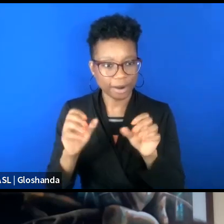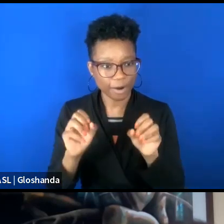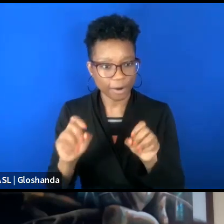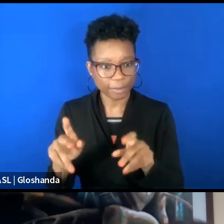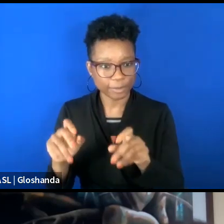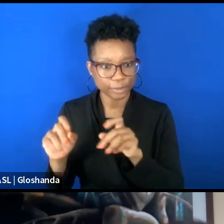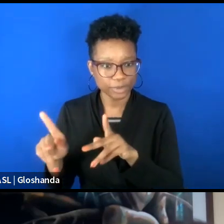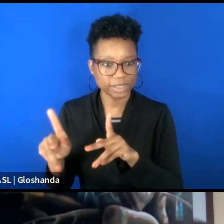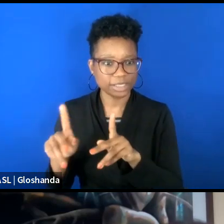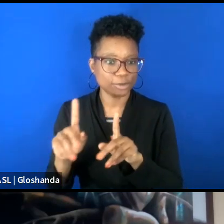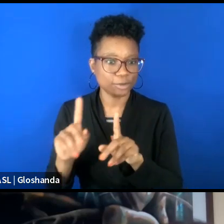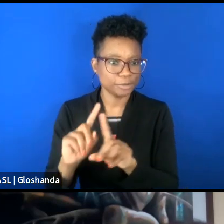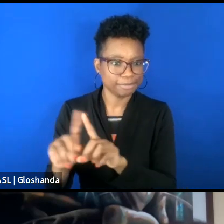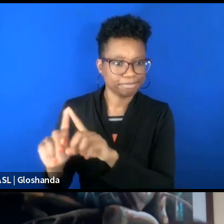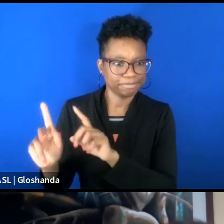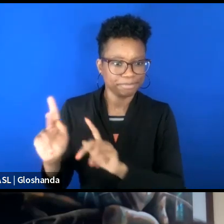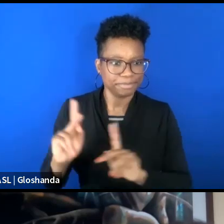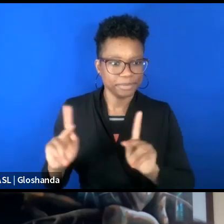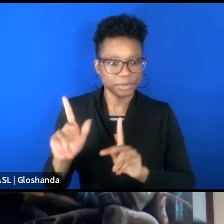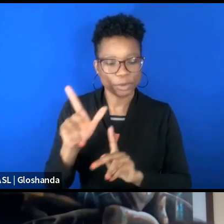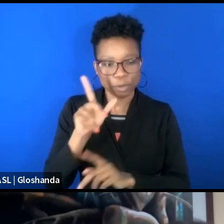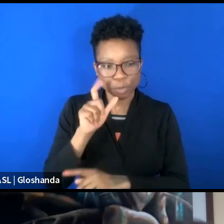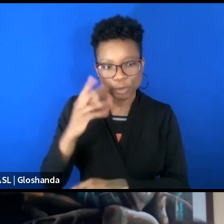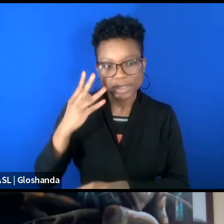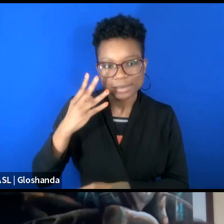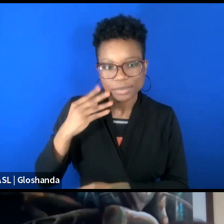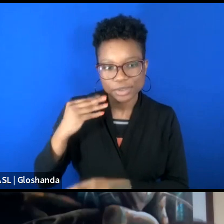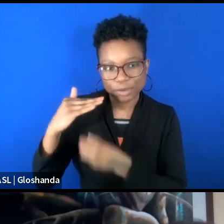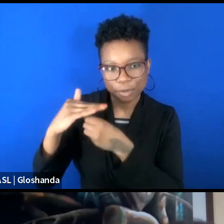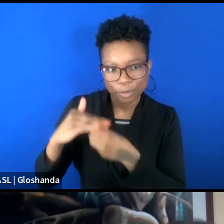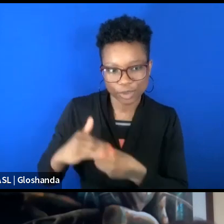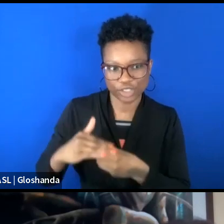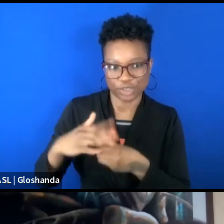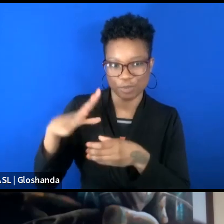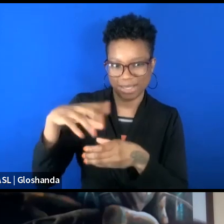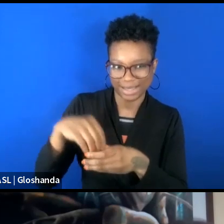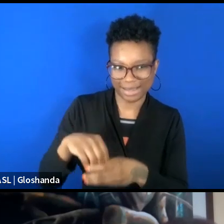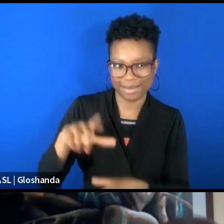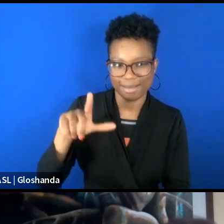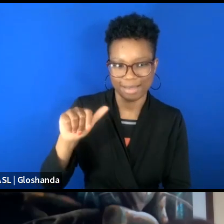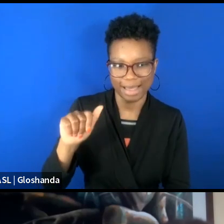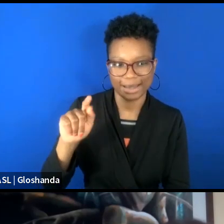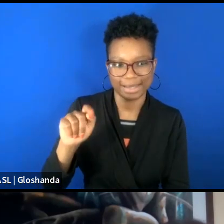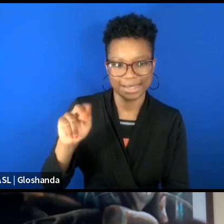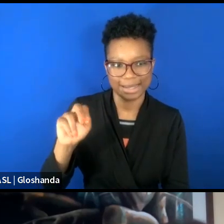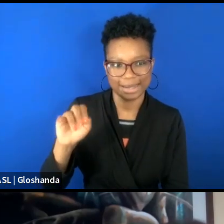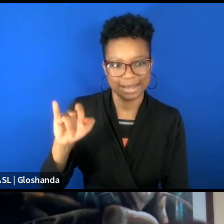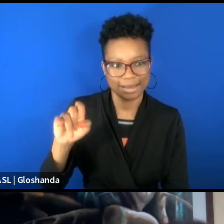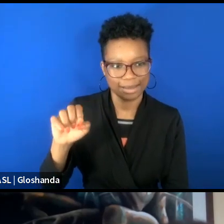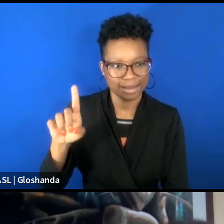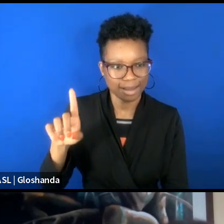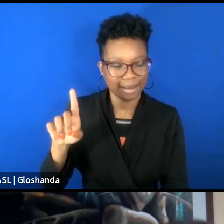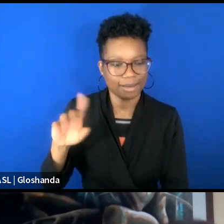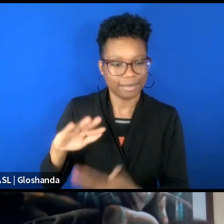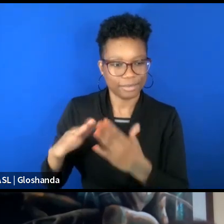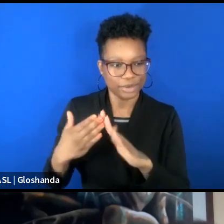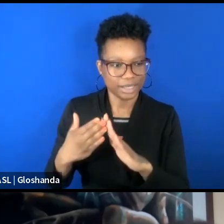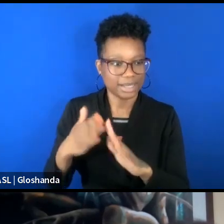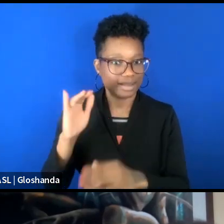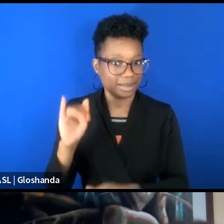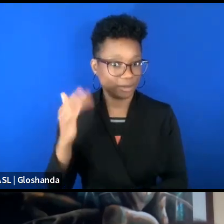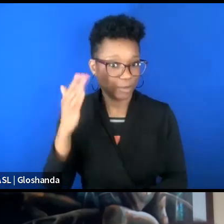people who experienced oppression within the Latinidad community. Mm-hmm. So that's why the first year we